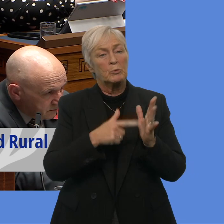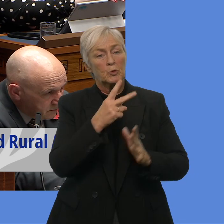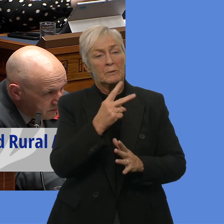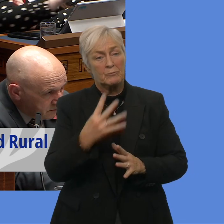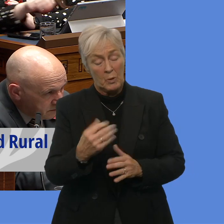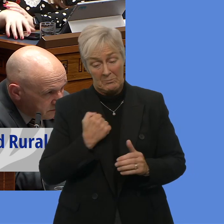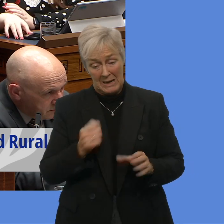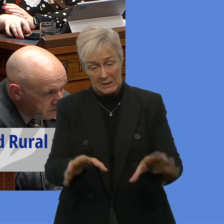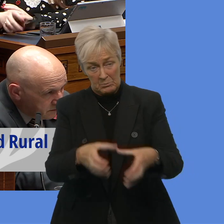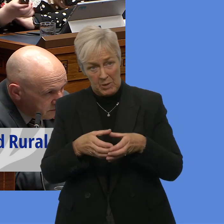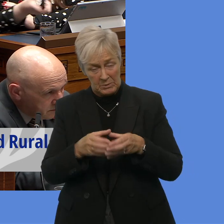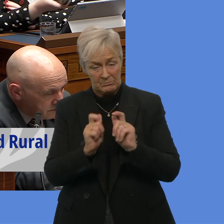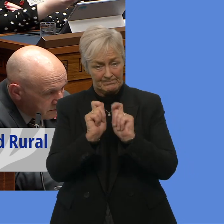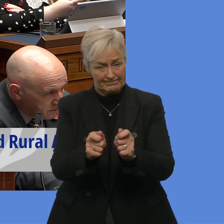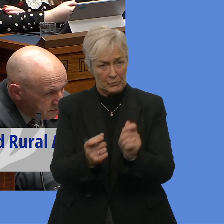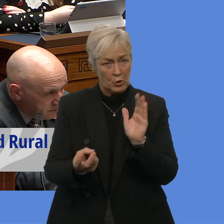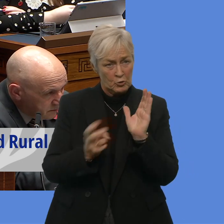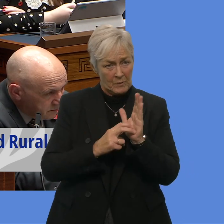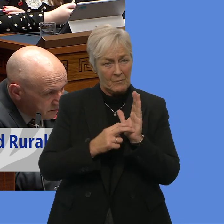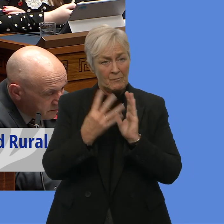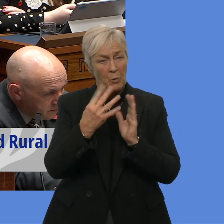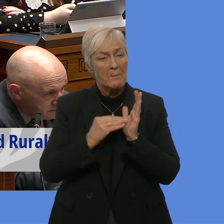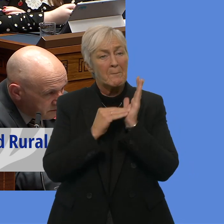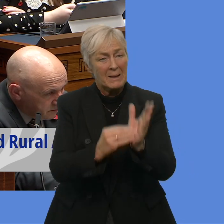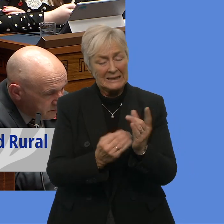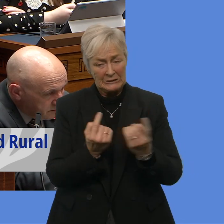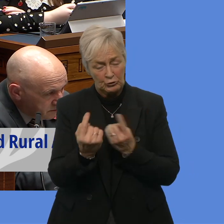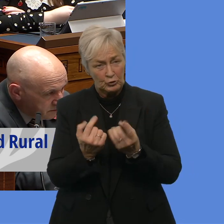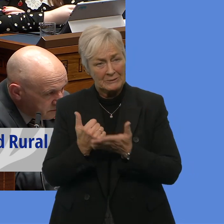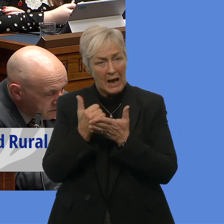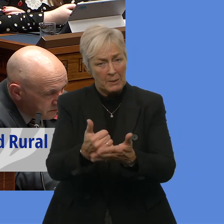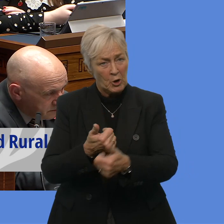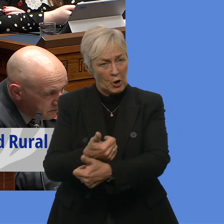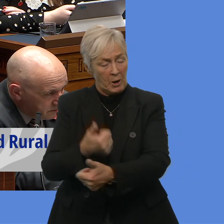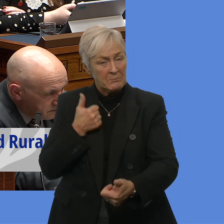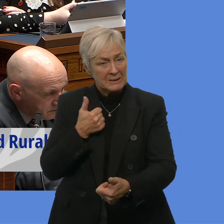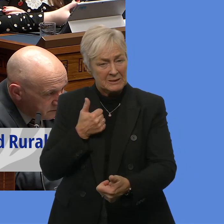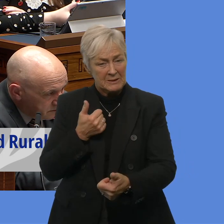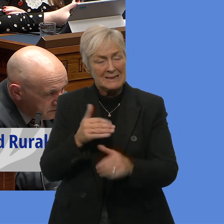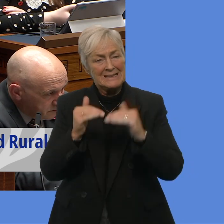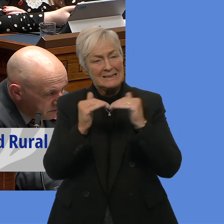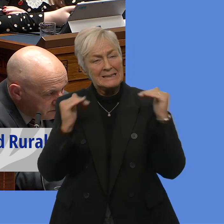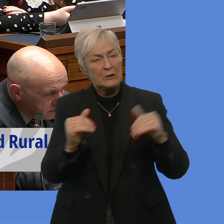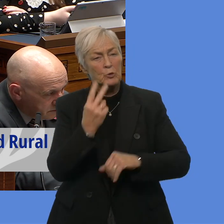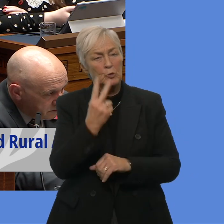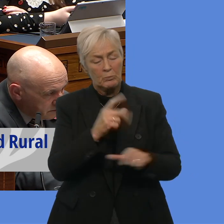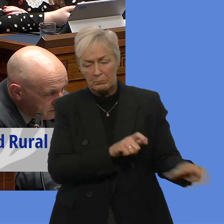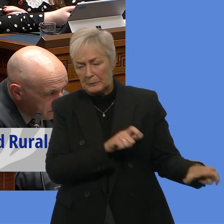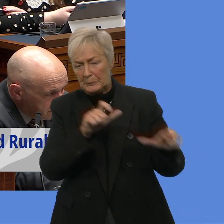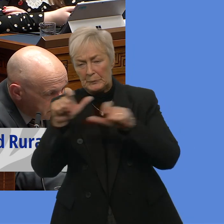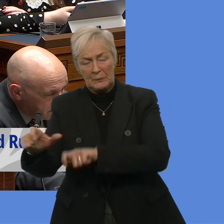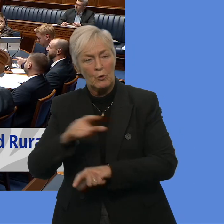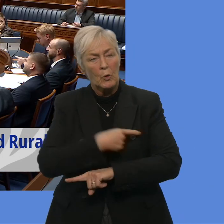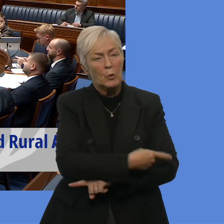department awarded contracts worth £4 million each to 2 companies in Northern Ireland as part of the Phase 2 of Sustainable Utilisation of